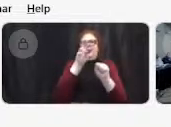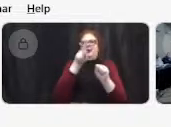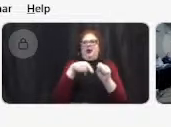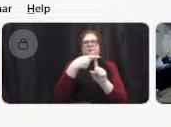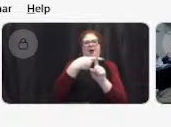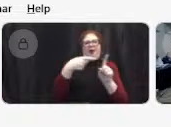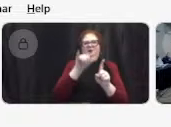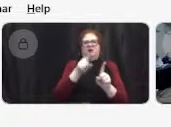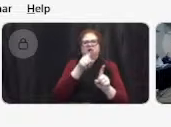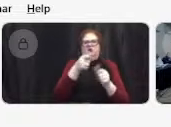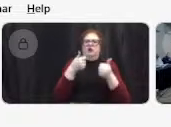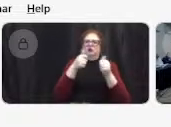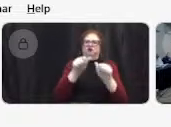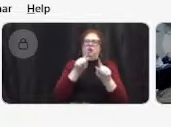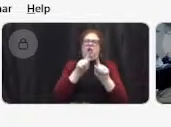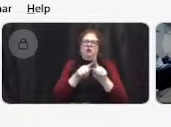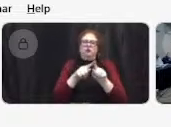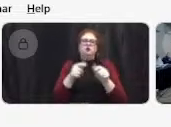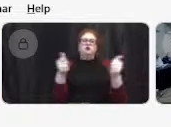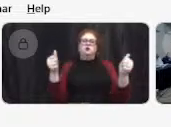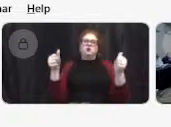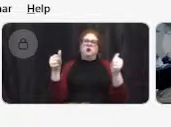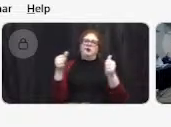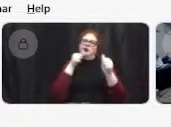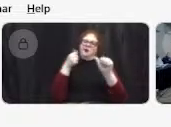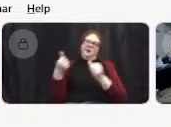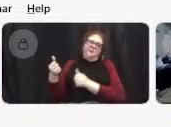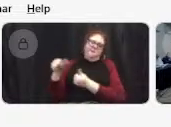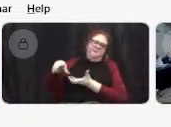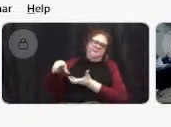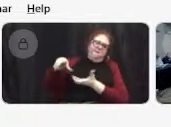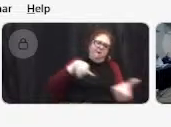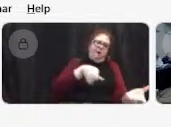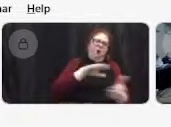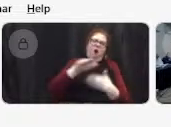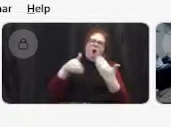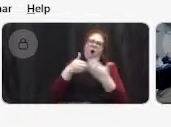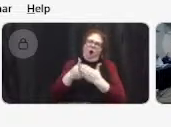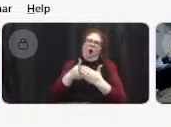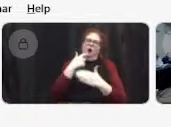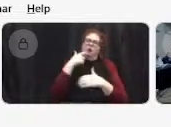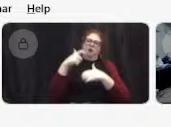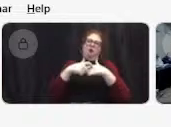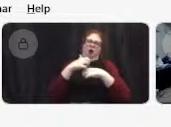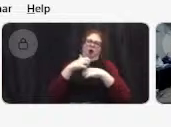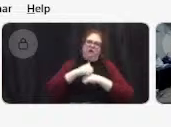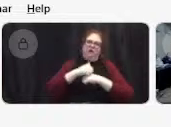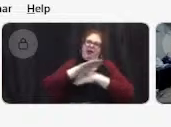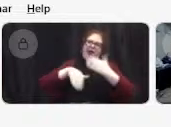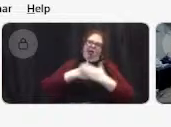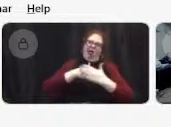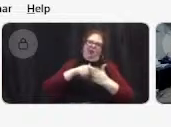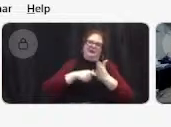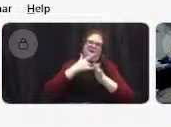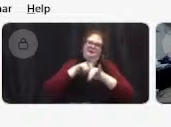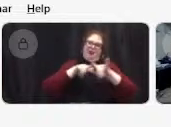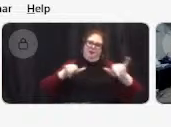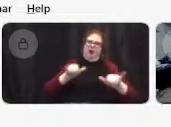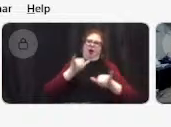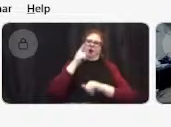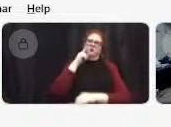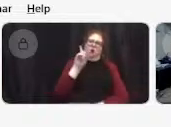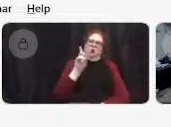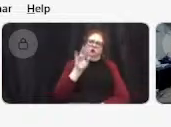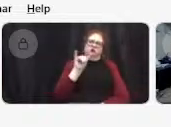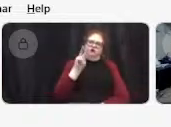pour a driveway, they pour a sidewalk, and they will have the sidewalks completed before somebody occupies the home. They had